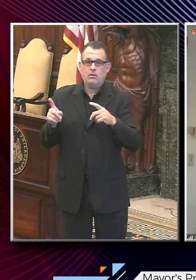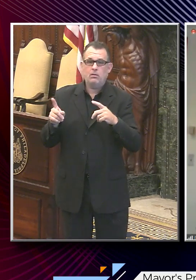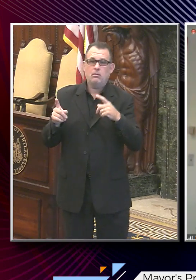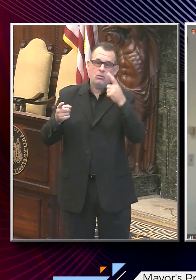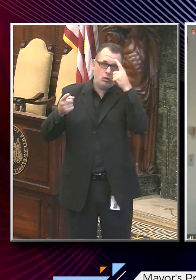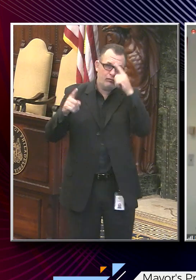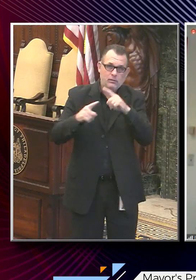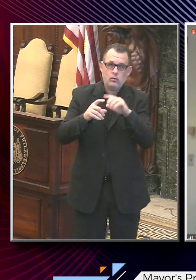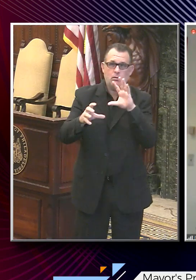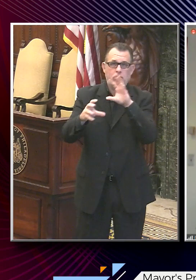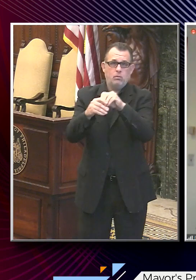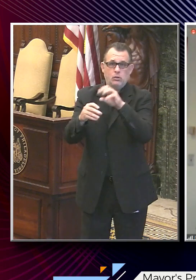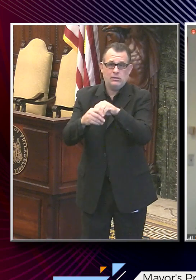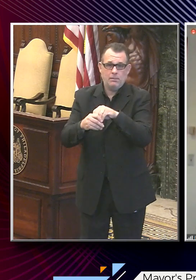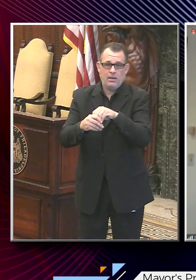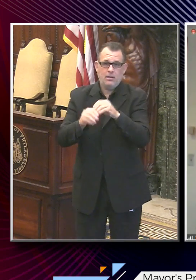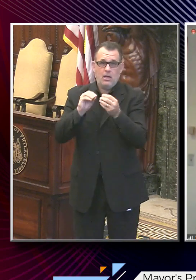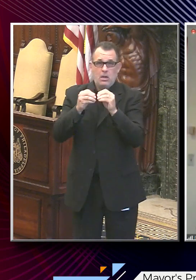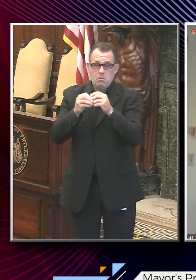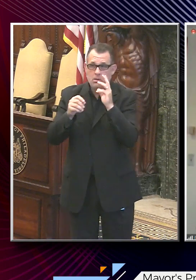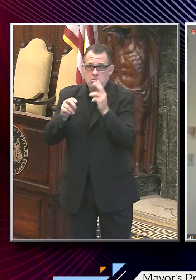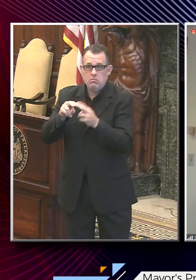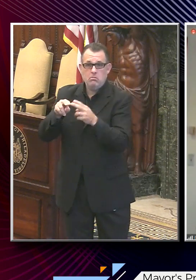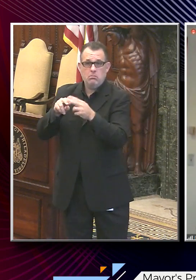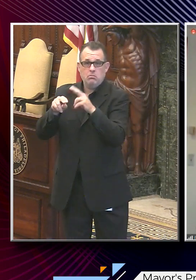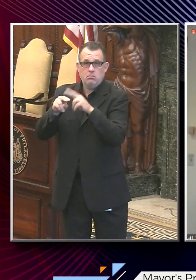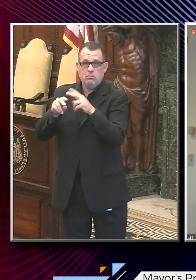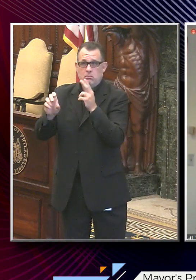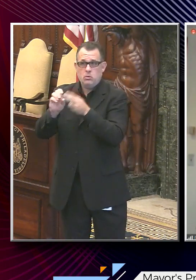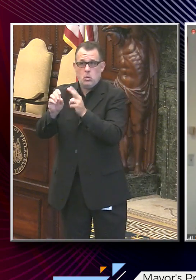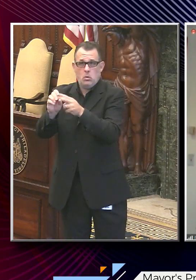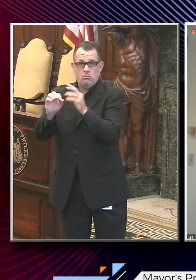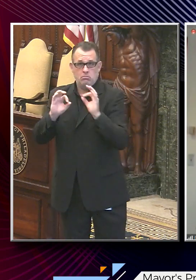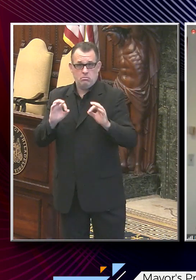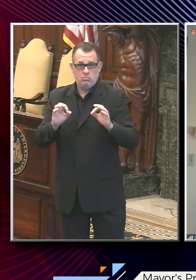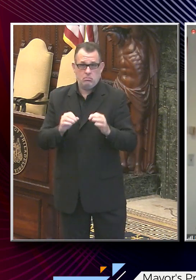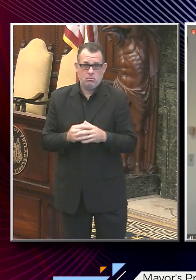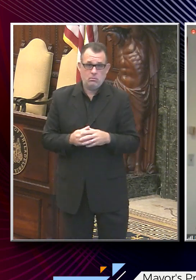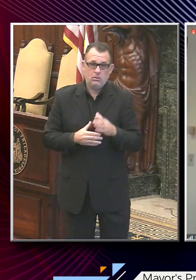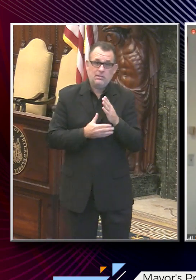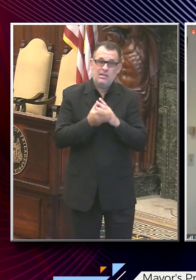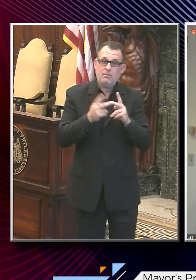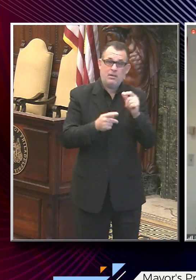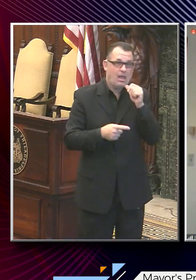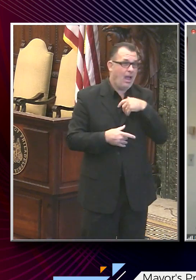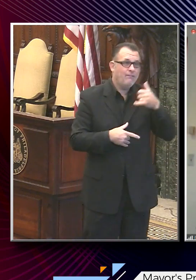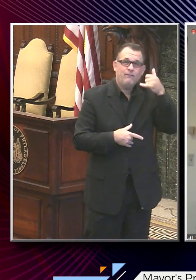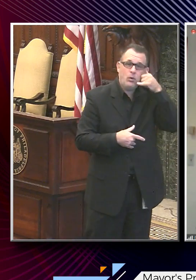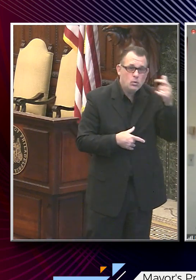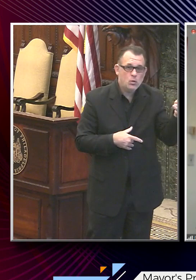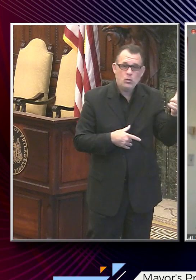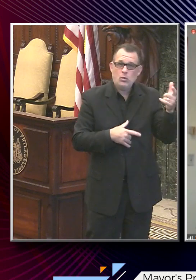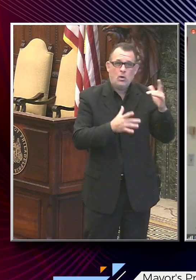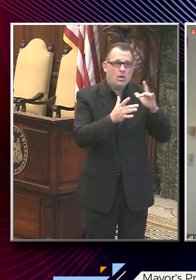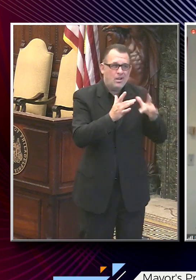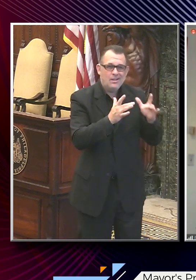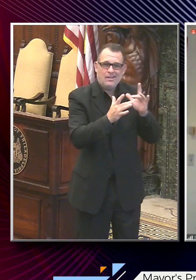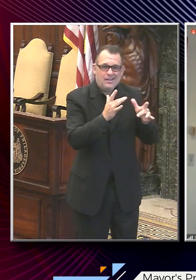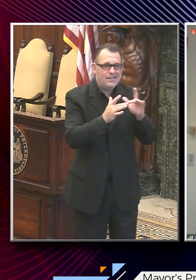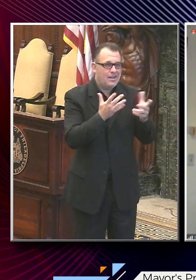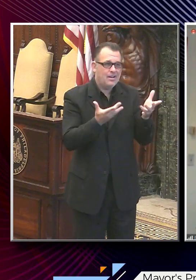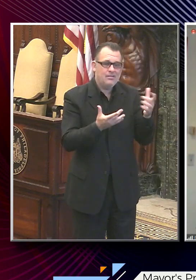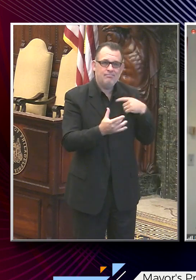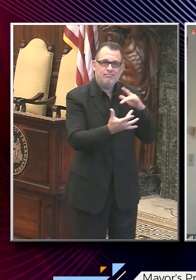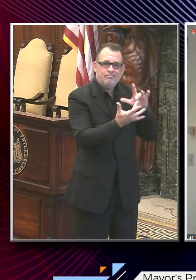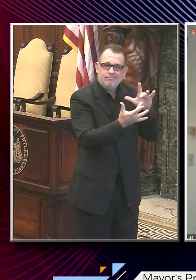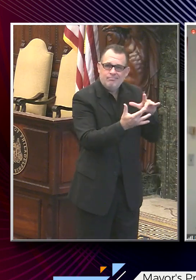we've hit before. 4% we were not able to reach because we didn't have a phone, but that percentage is lower than before. 20% we were unable to reach